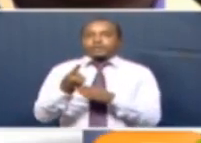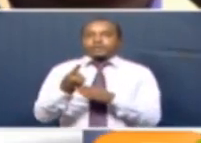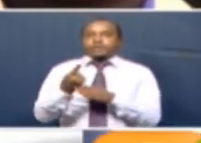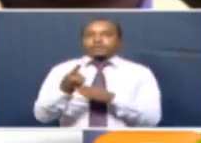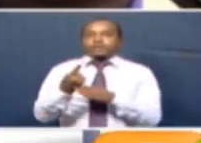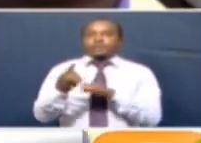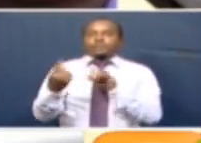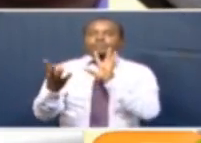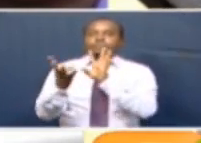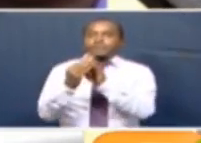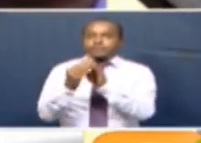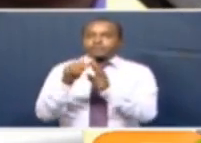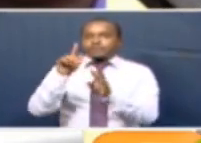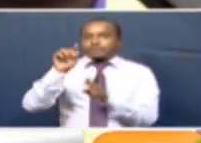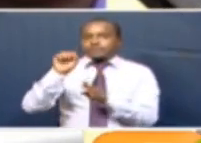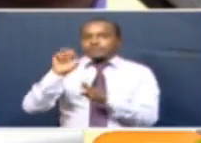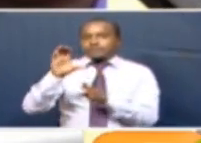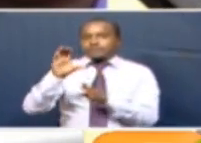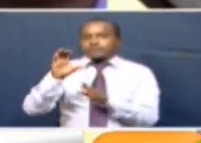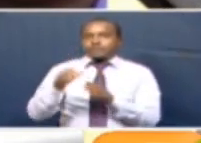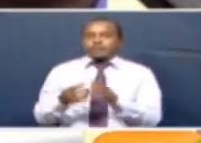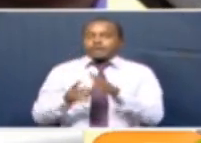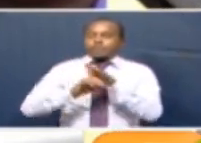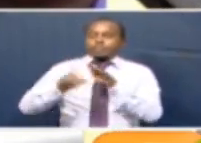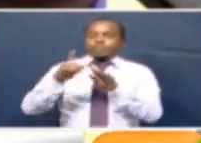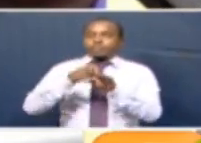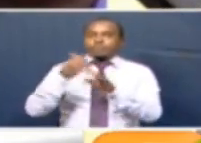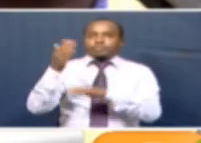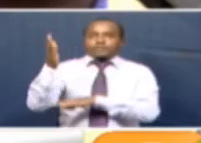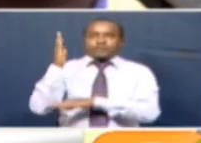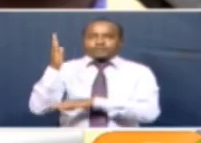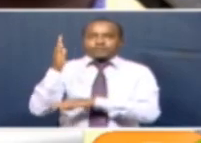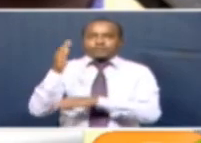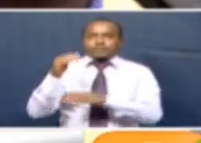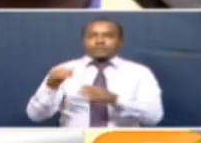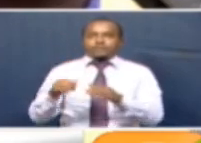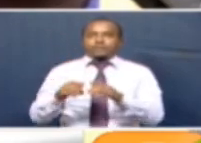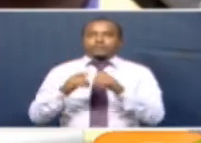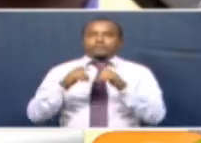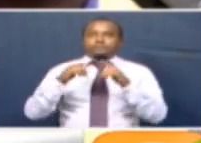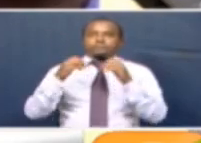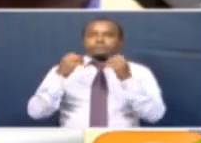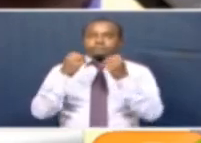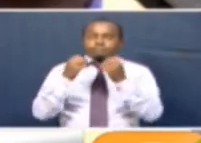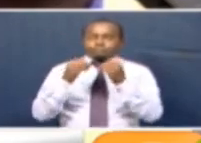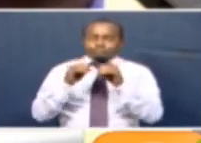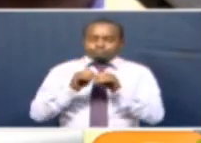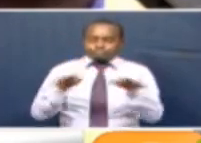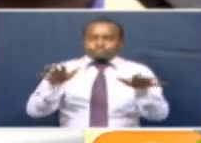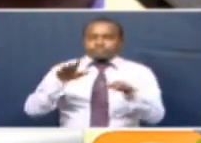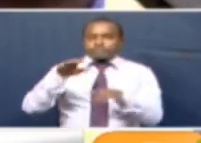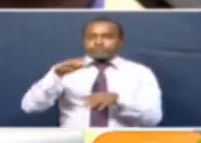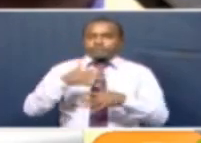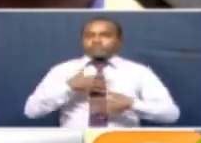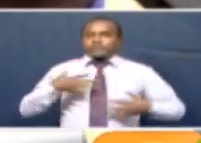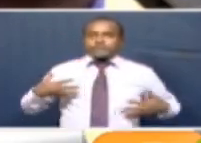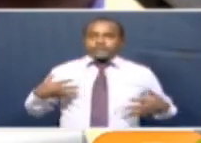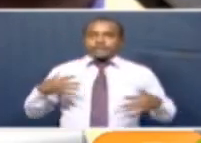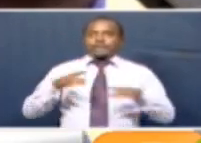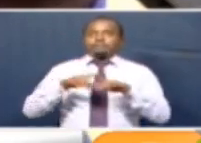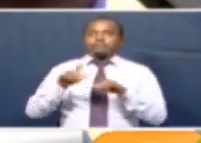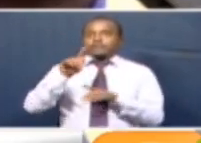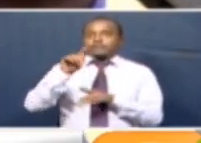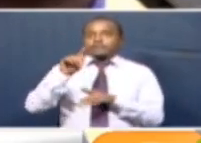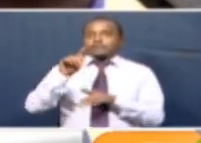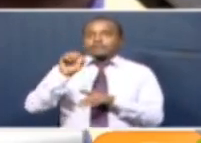TSC. We ran away from insecurity which is sporadic in Mandera. But on coming here, TSC has refused to address